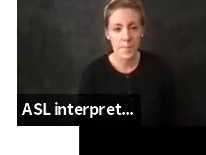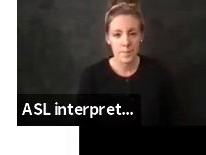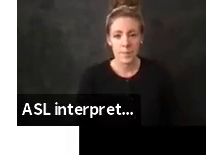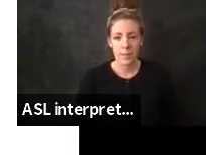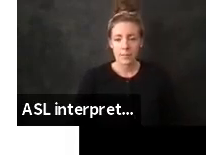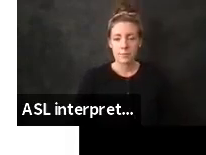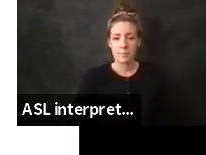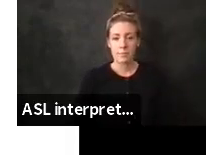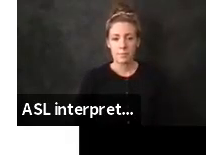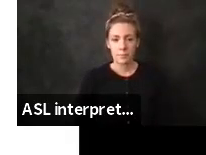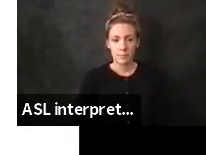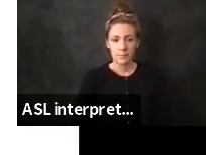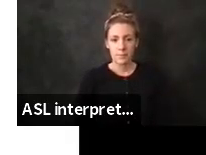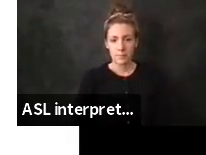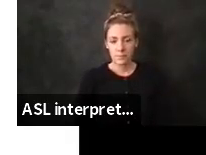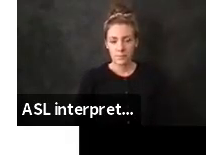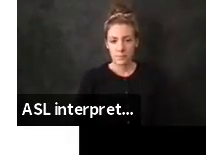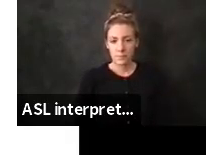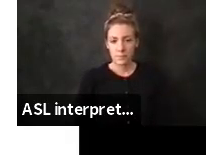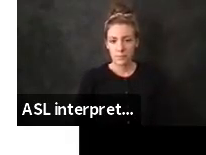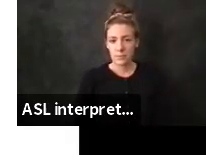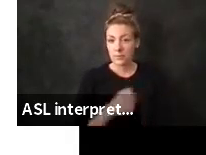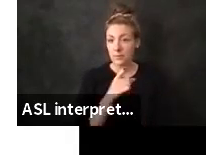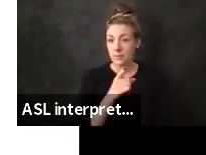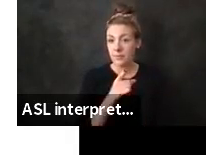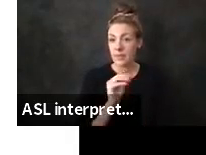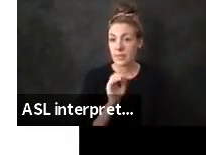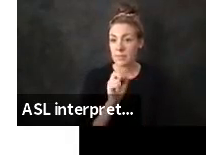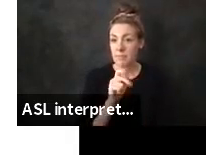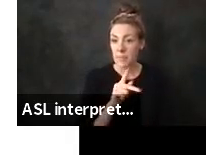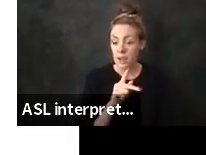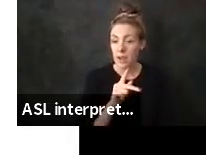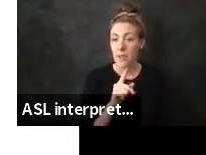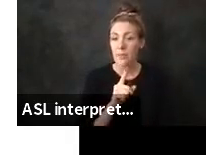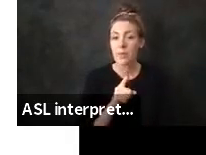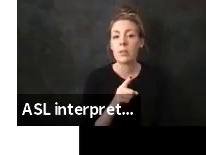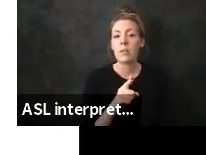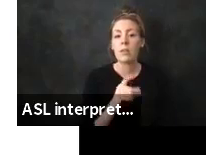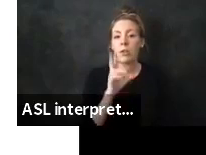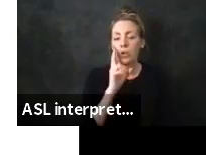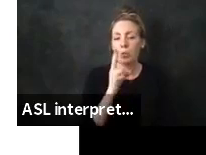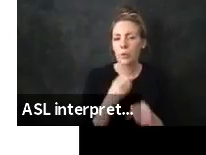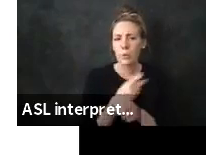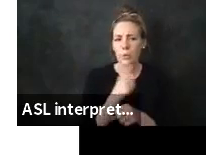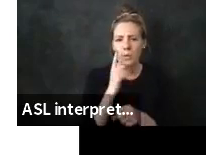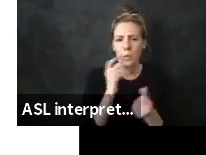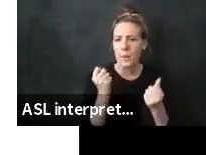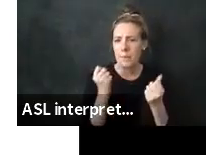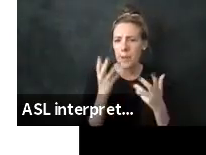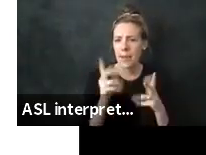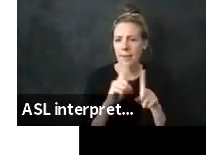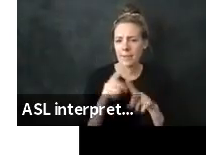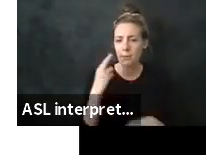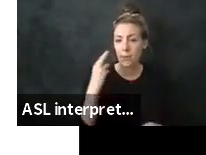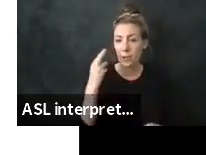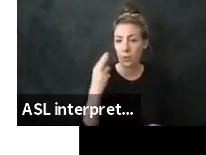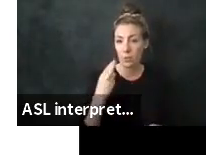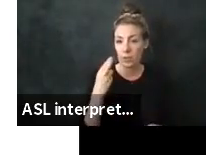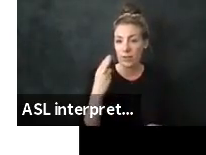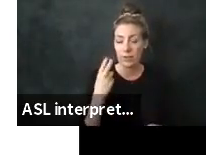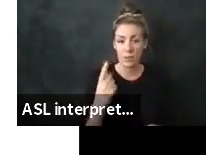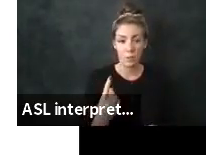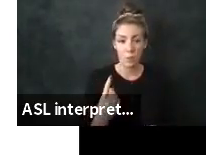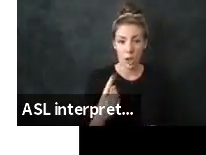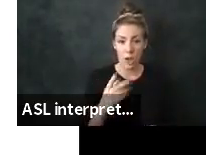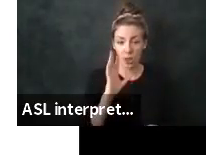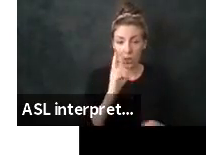The online interactive review map is a map that you'll use for many different reasons. One of them you'll be using